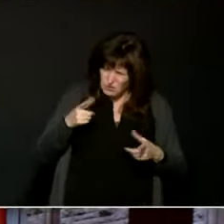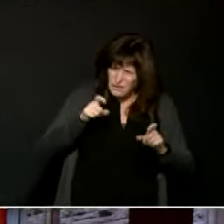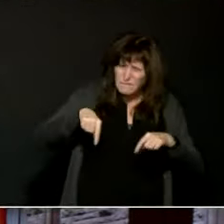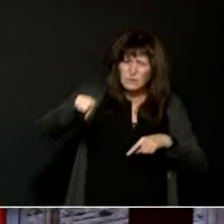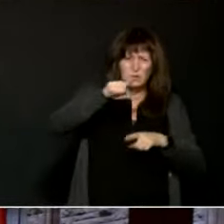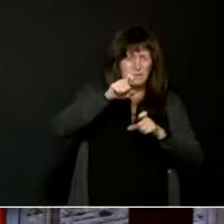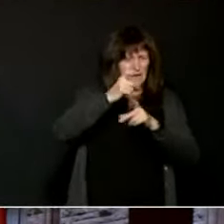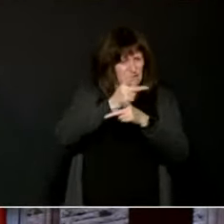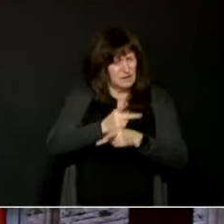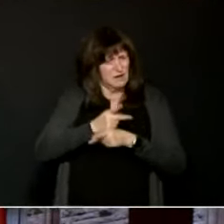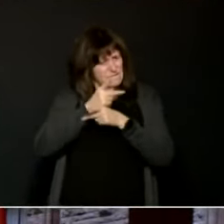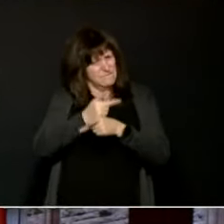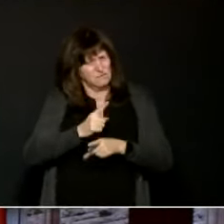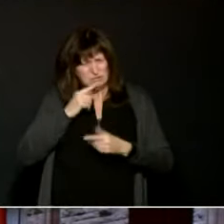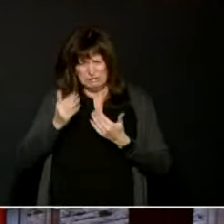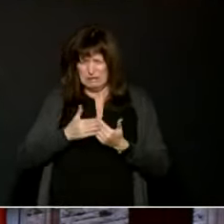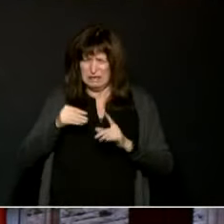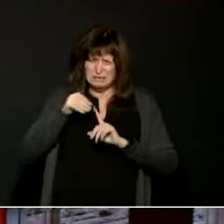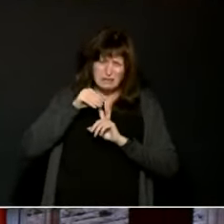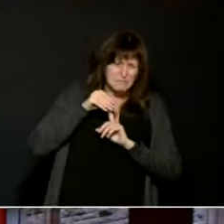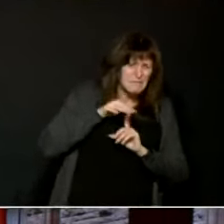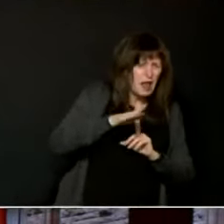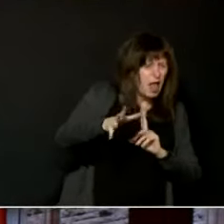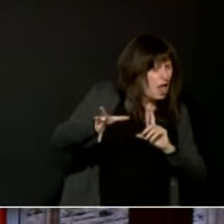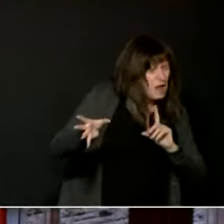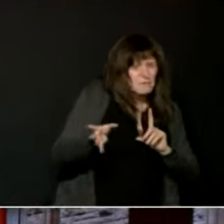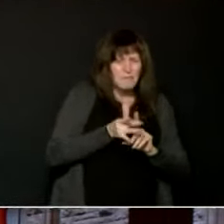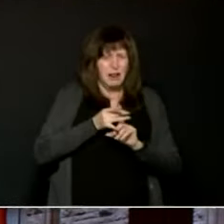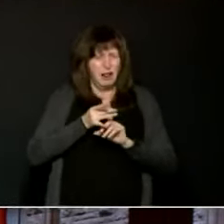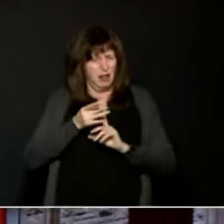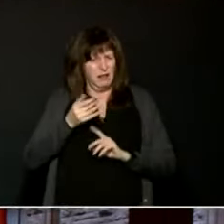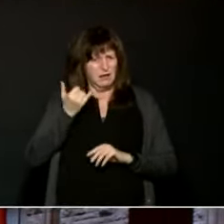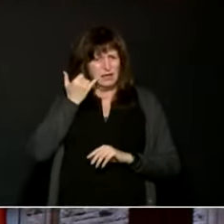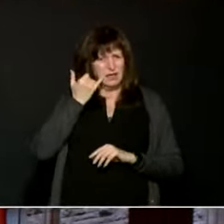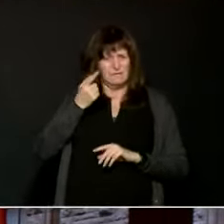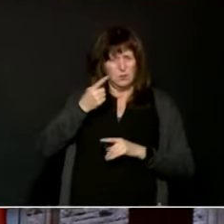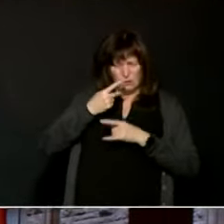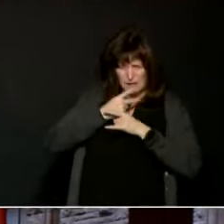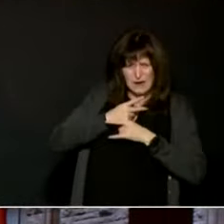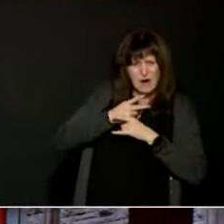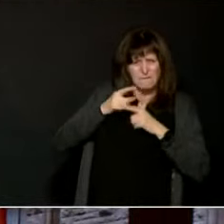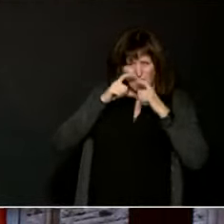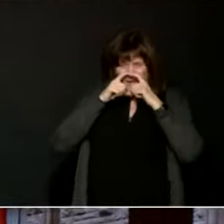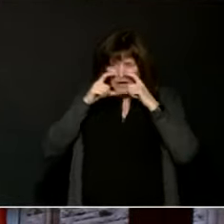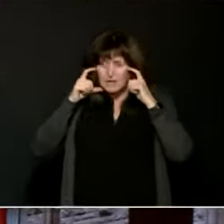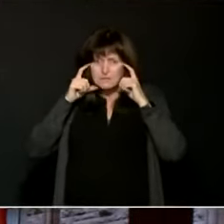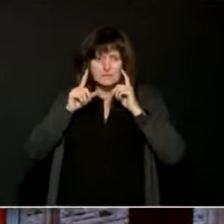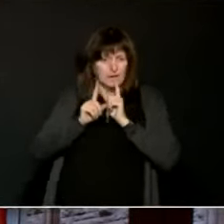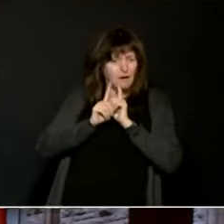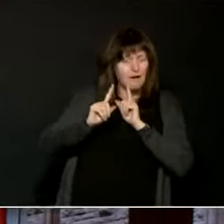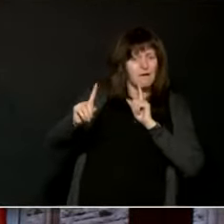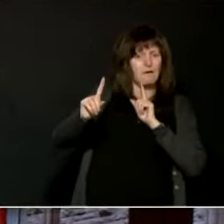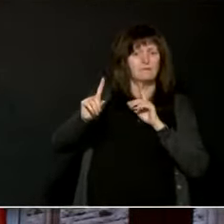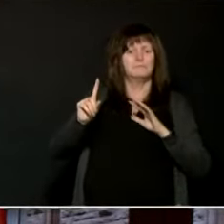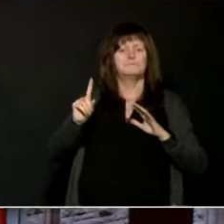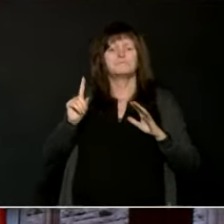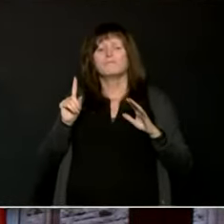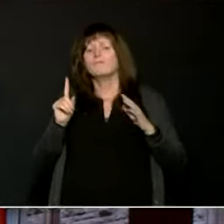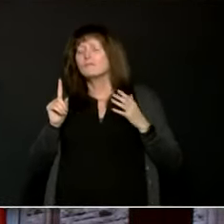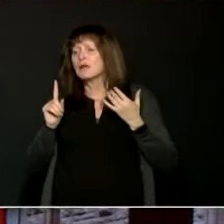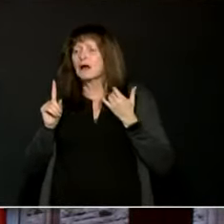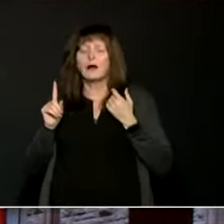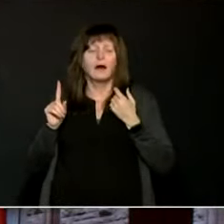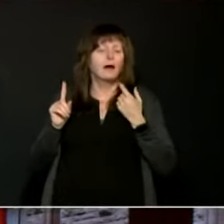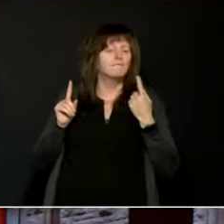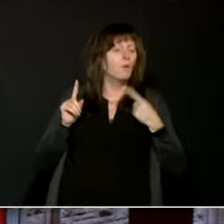break in your precautions, in your IPAC principles, your masking, your distancing, hand hygiene, and those other activities, to keep with